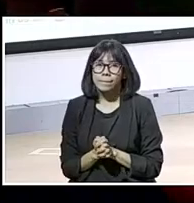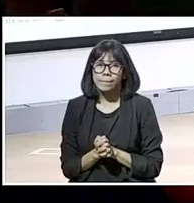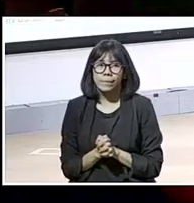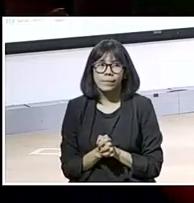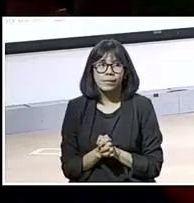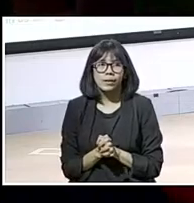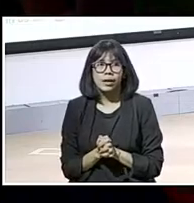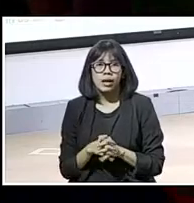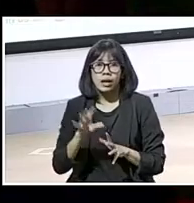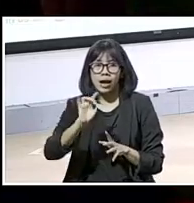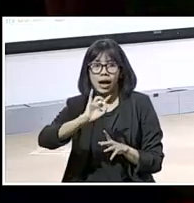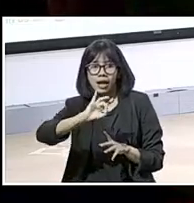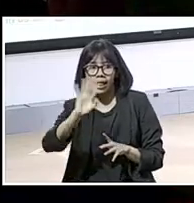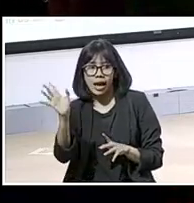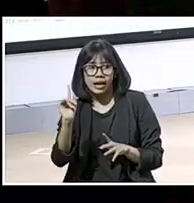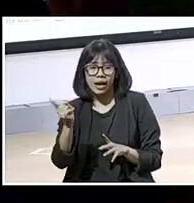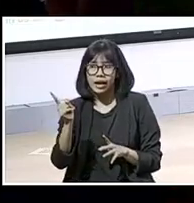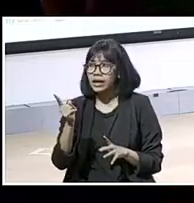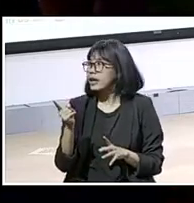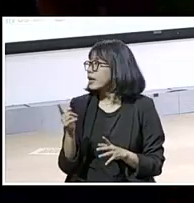Do we have any more questions?